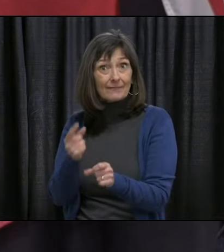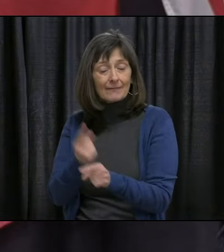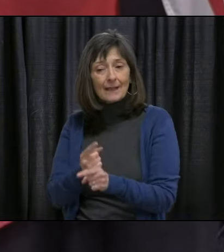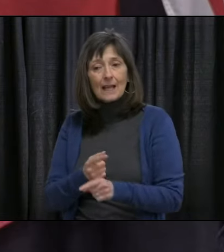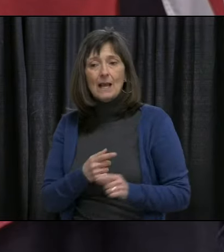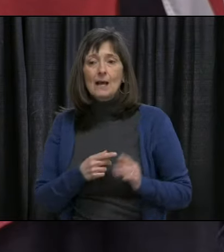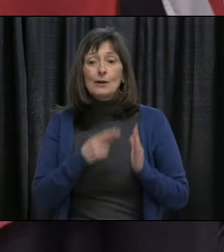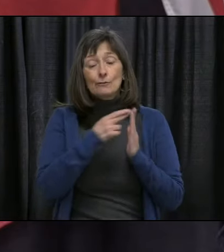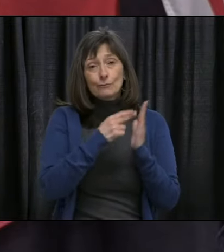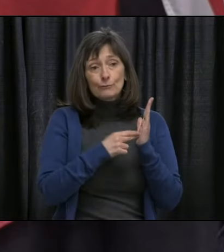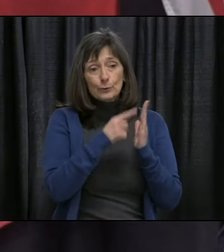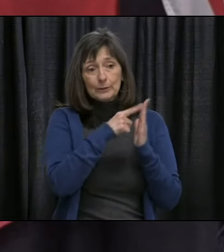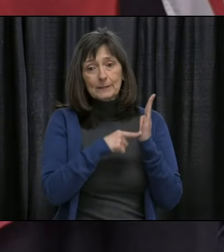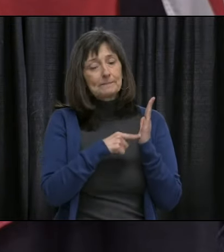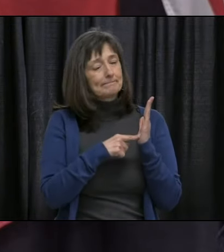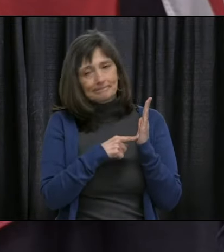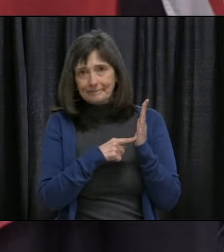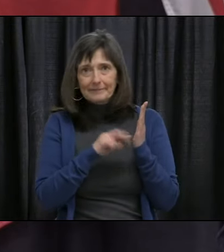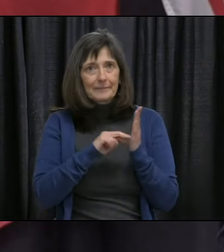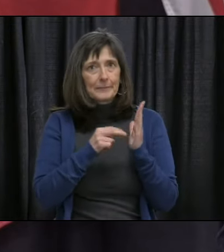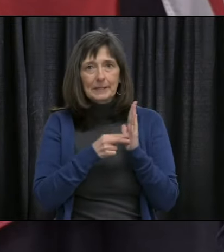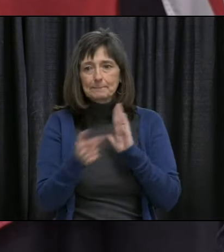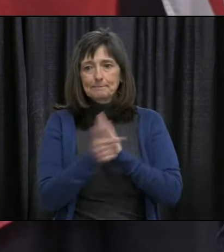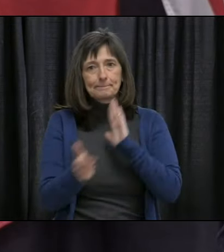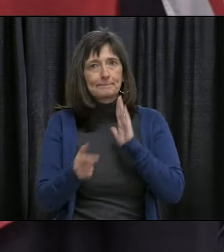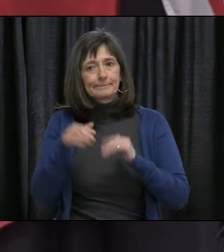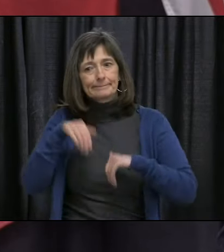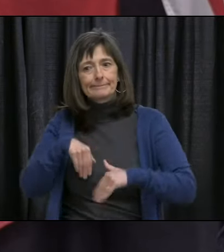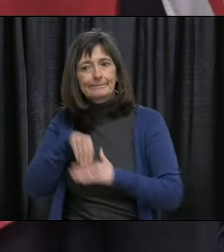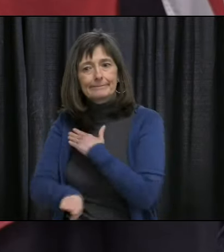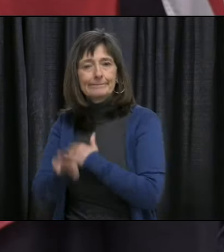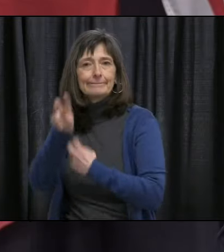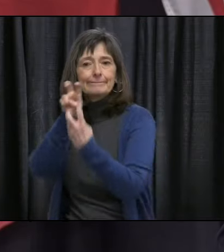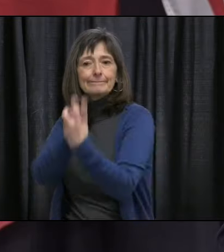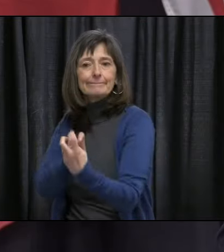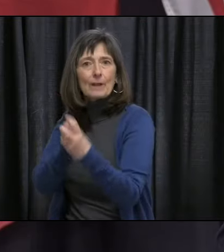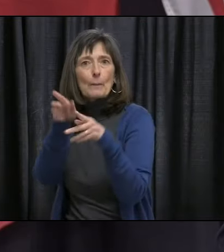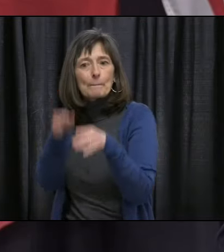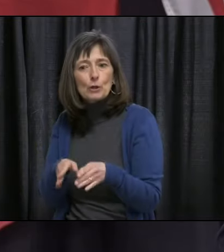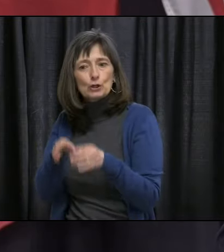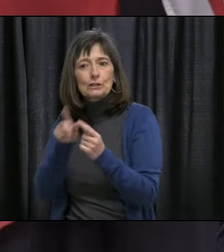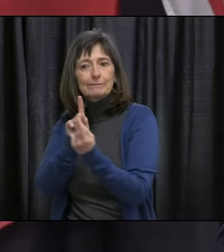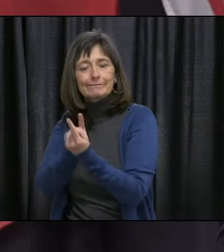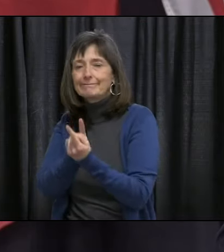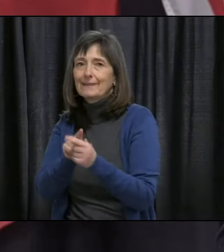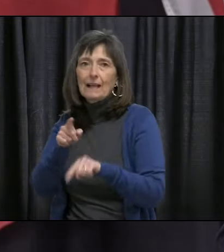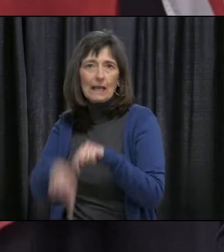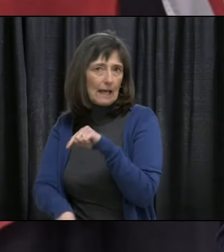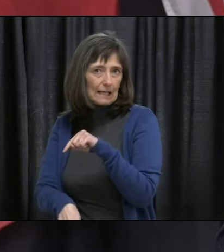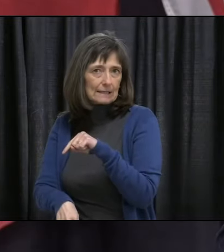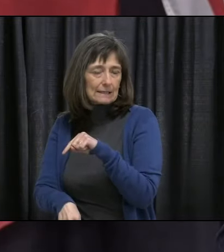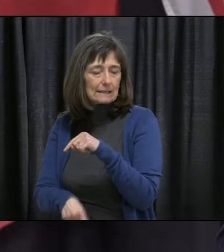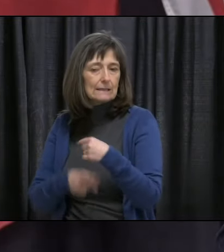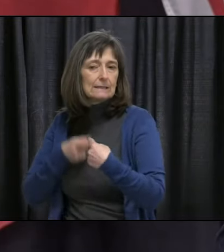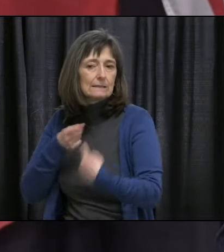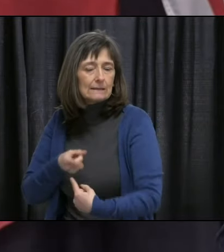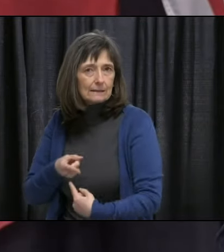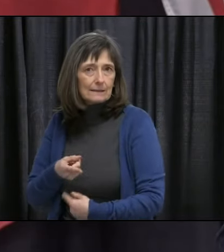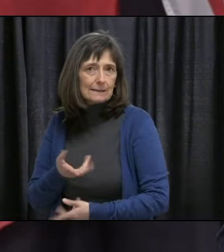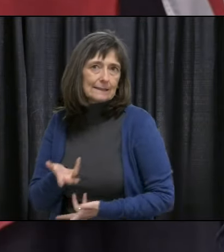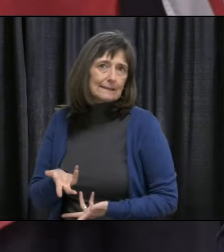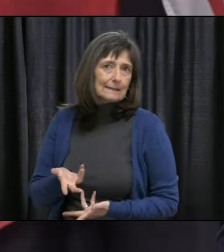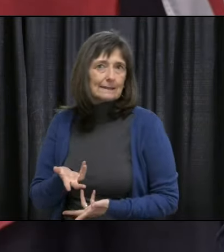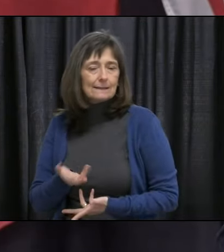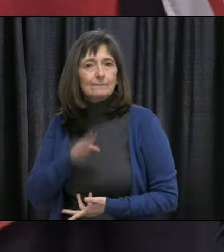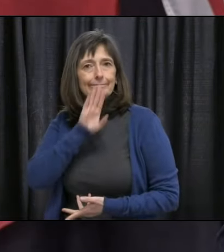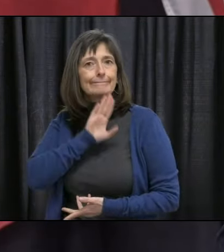put in place by our chief medical officer, that it visitation became a bit of a problem as we